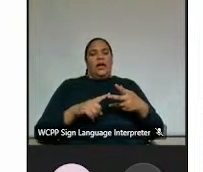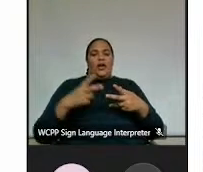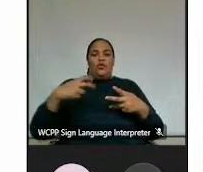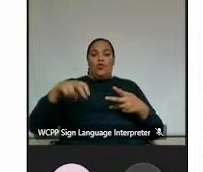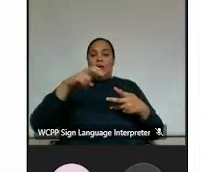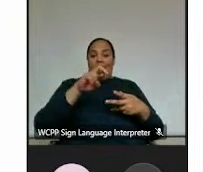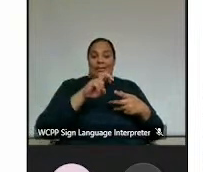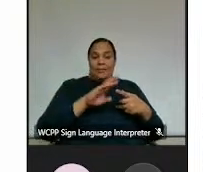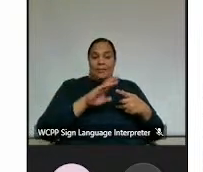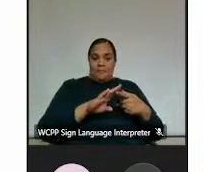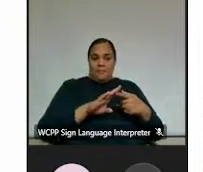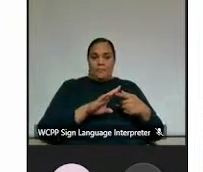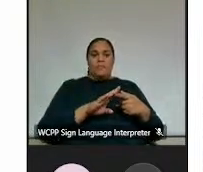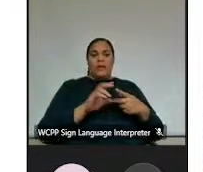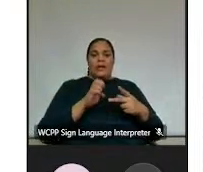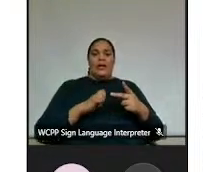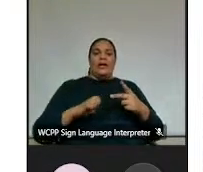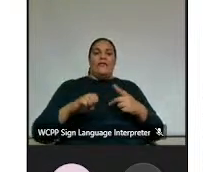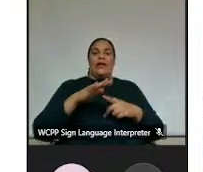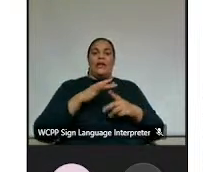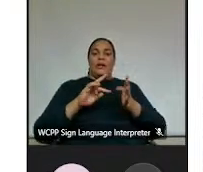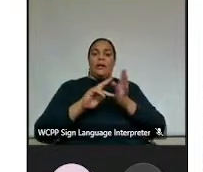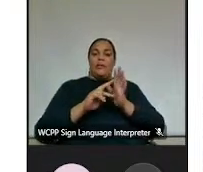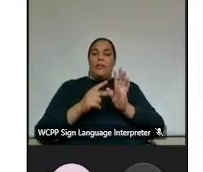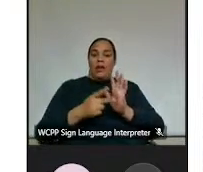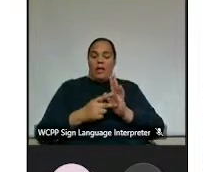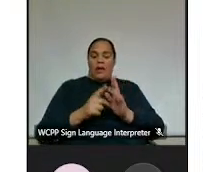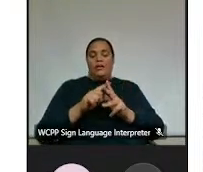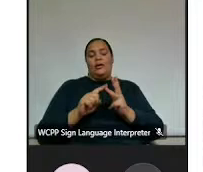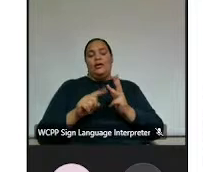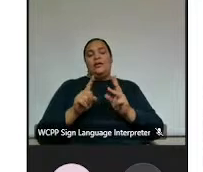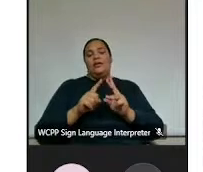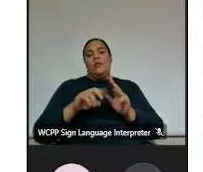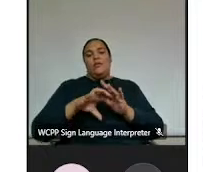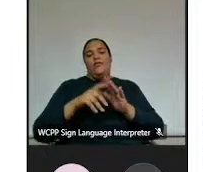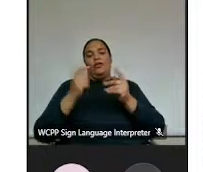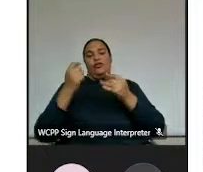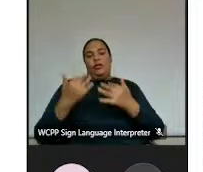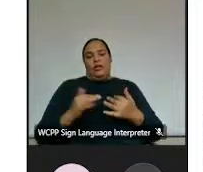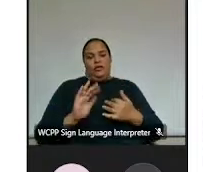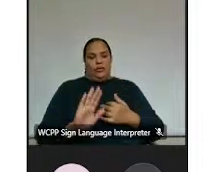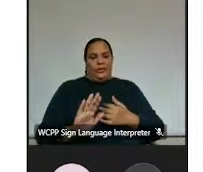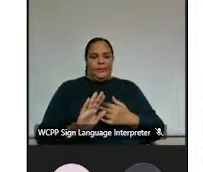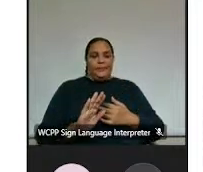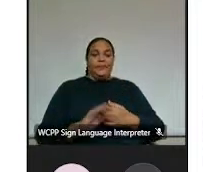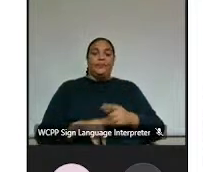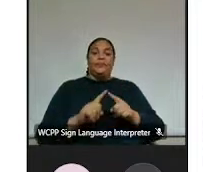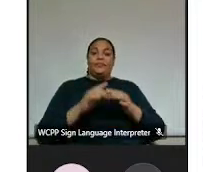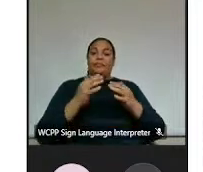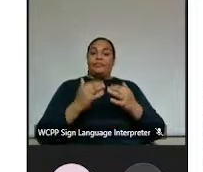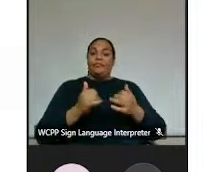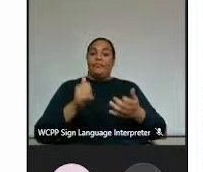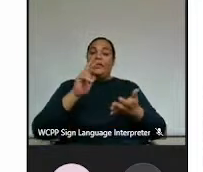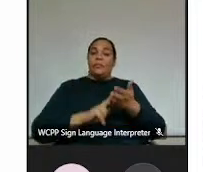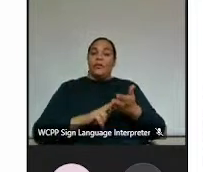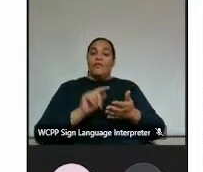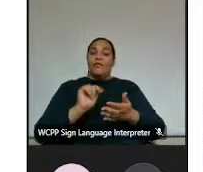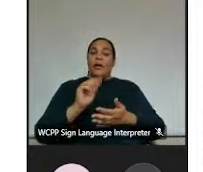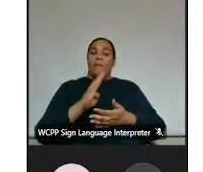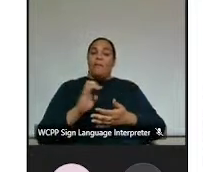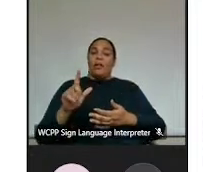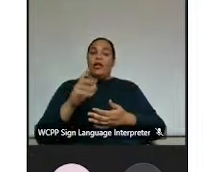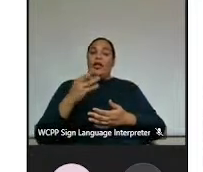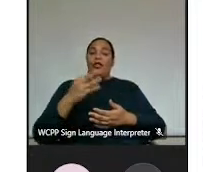tourism, environmental planning, as well as provincial treasury. Cabinet approved the bill on the 3rd of